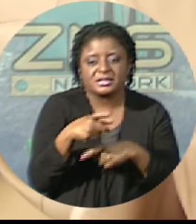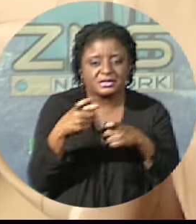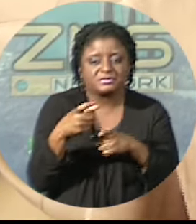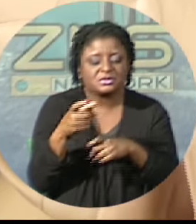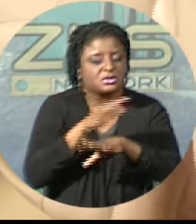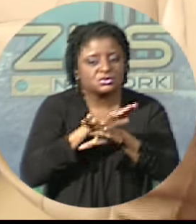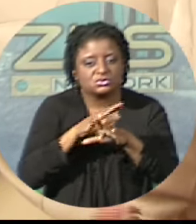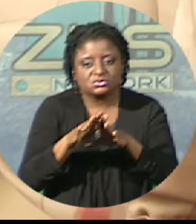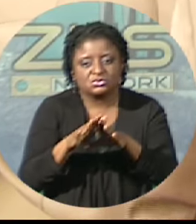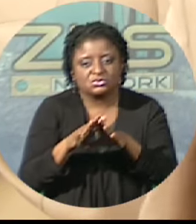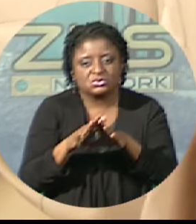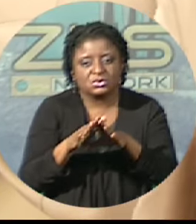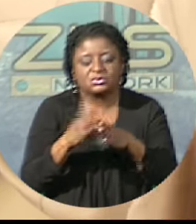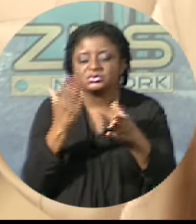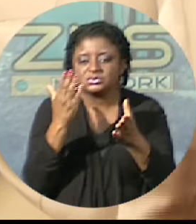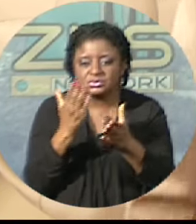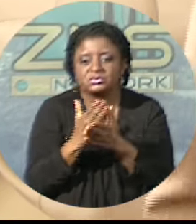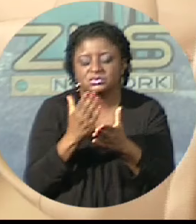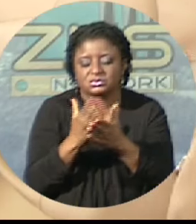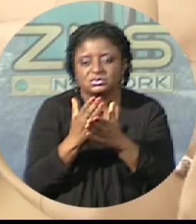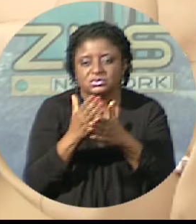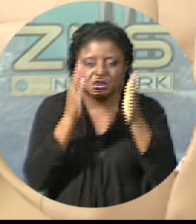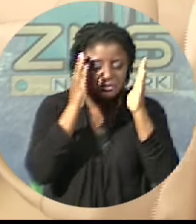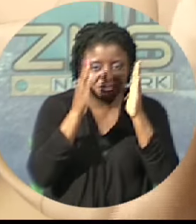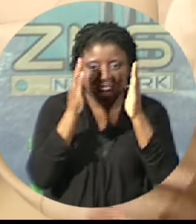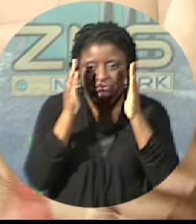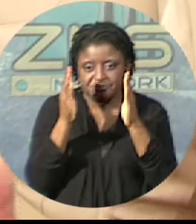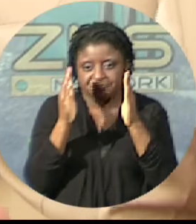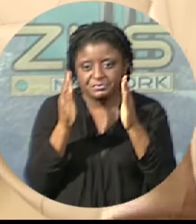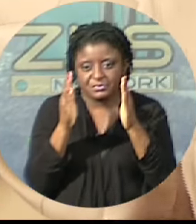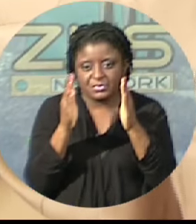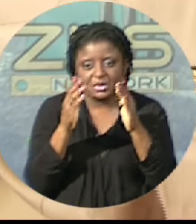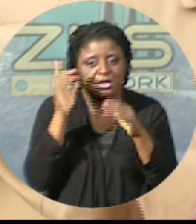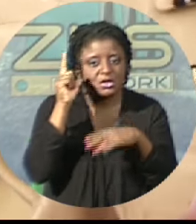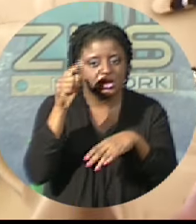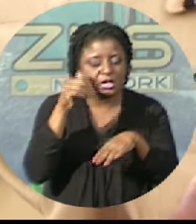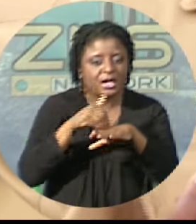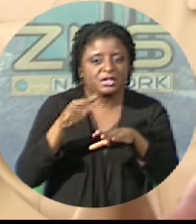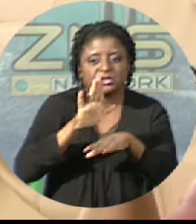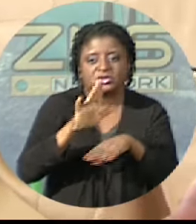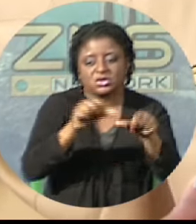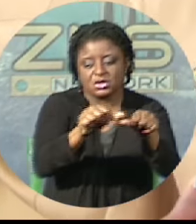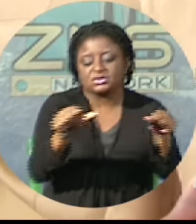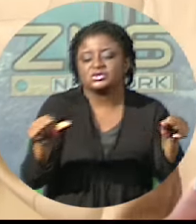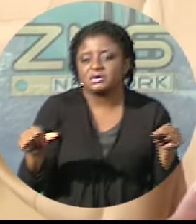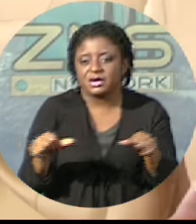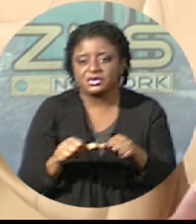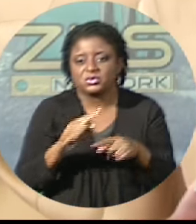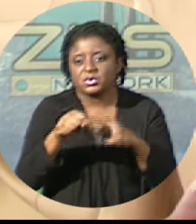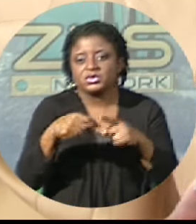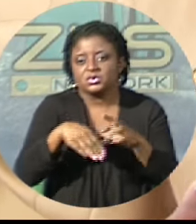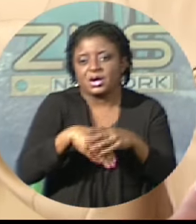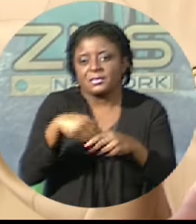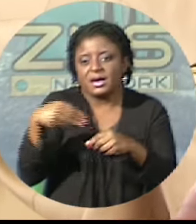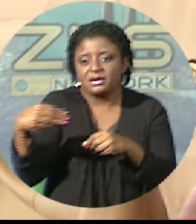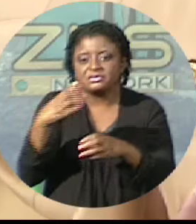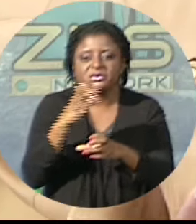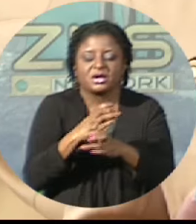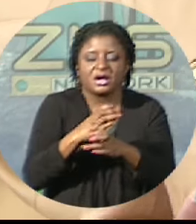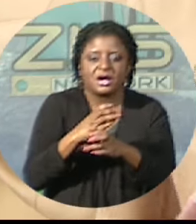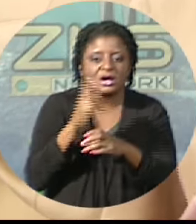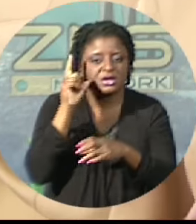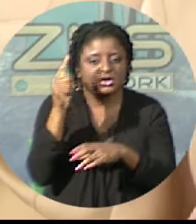down. We are asking members of the public to look at your surroundings. Just as simple as when you come up to your vehicle, you look, see if there's a suspicious vehicle around.